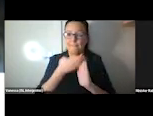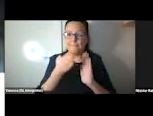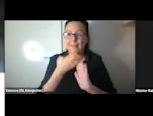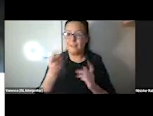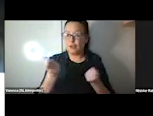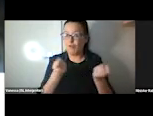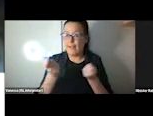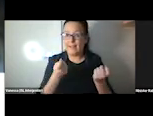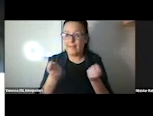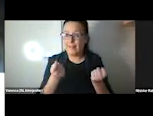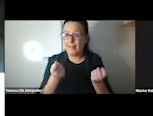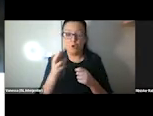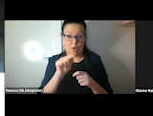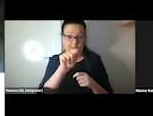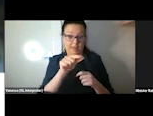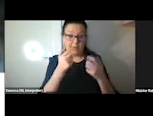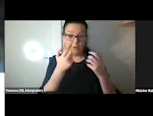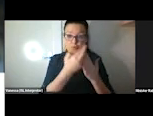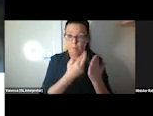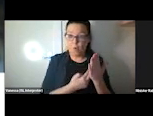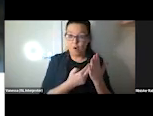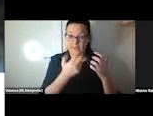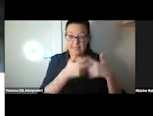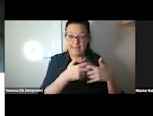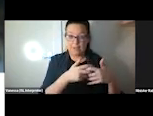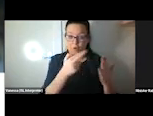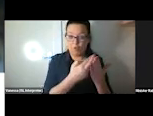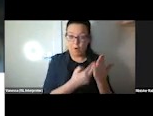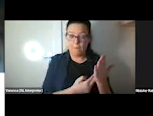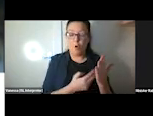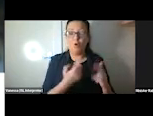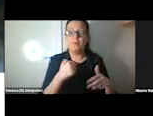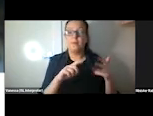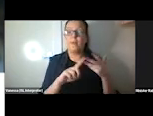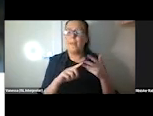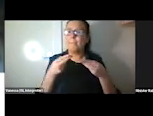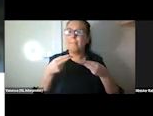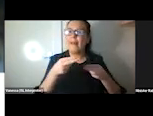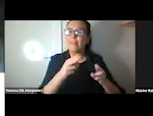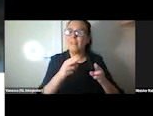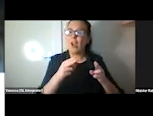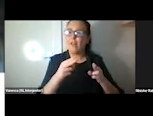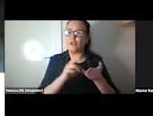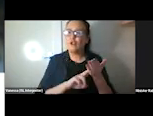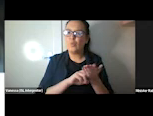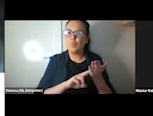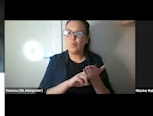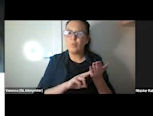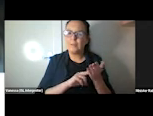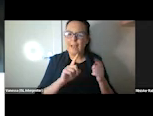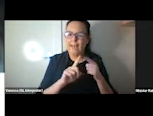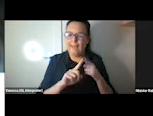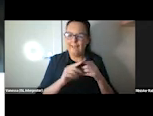this technical report 17621, the methodology to use, and then the stages at which you should